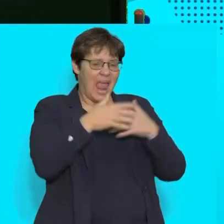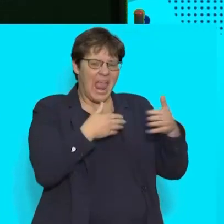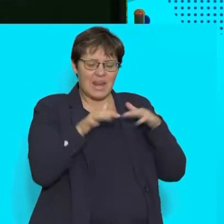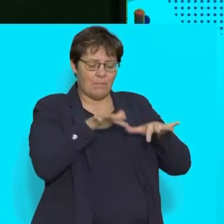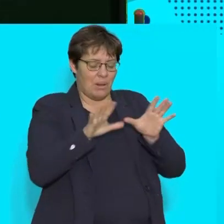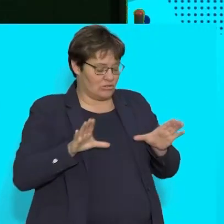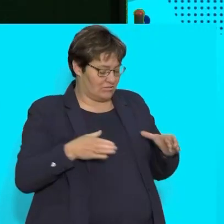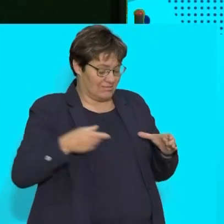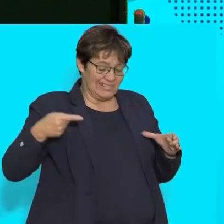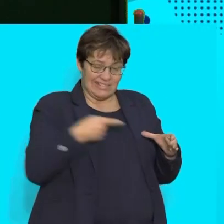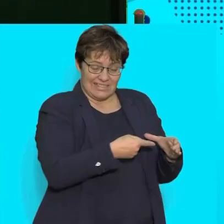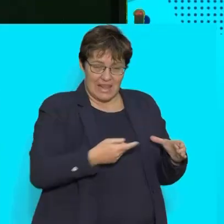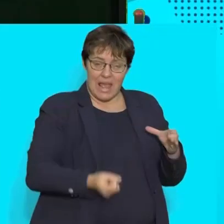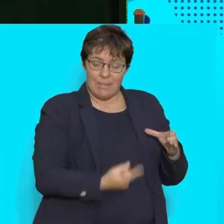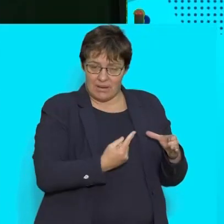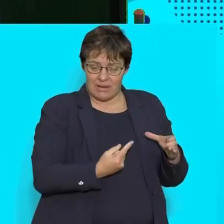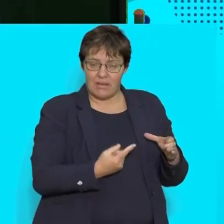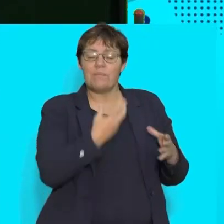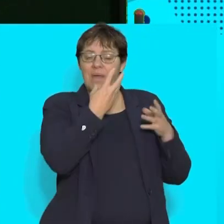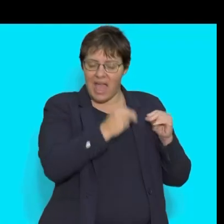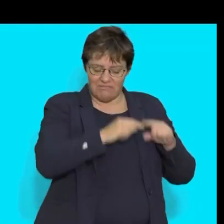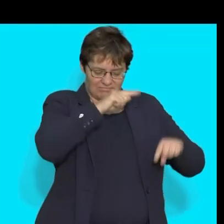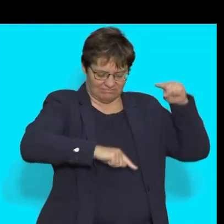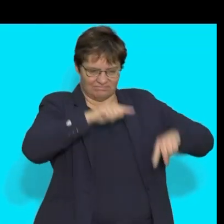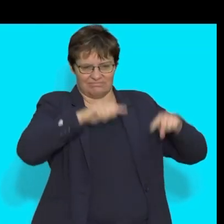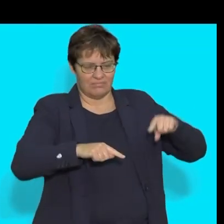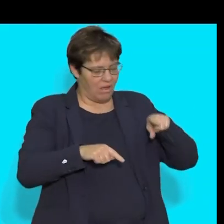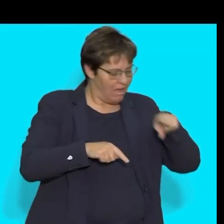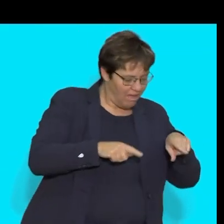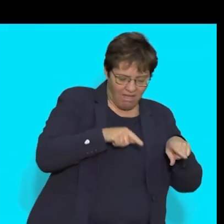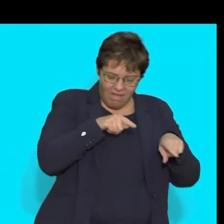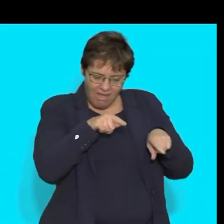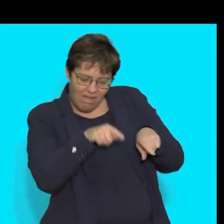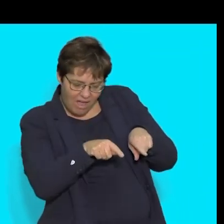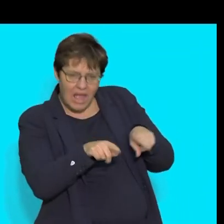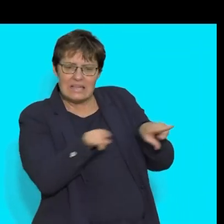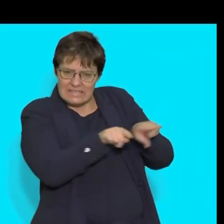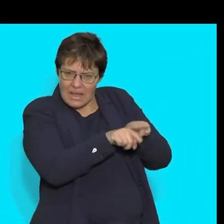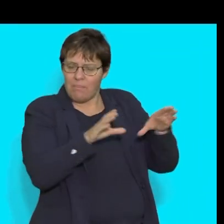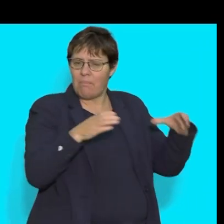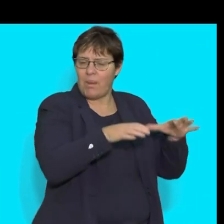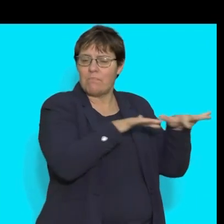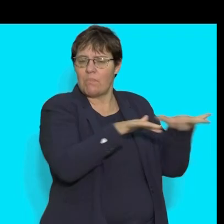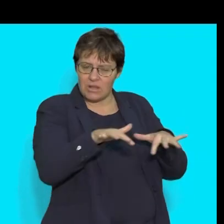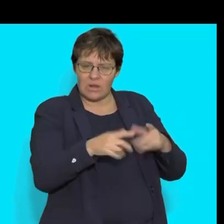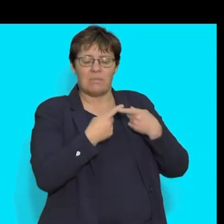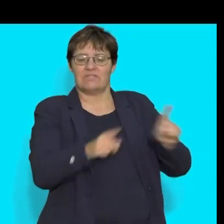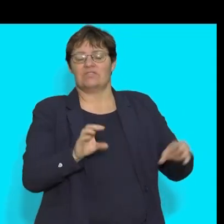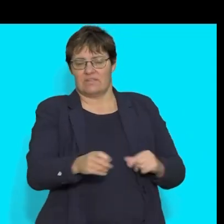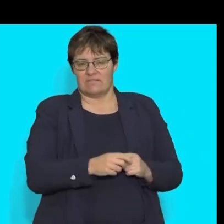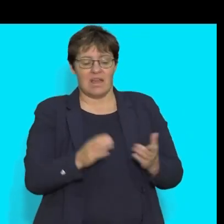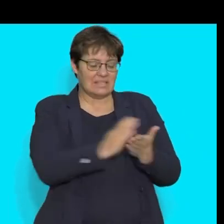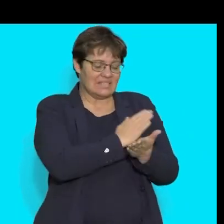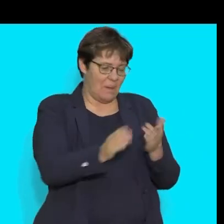in any population, we see that there are differences between individuals, and these differences make